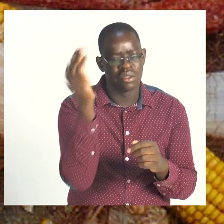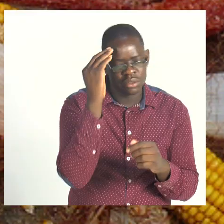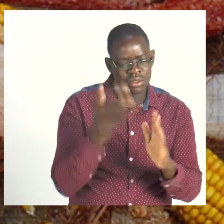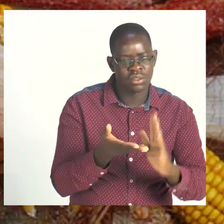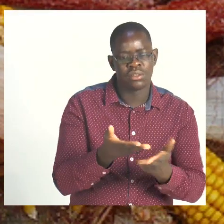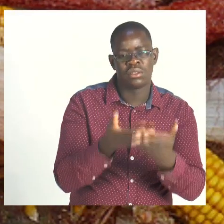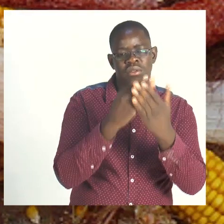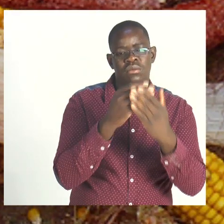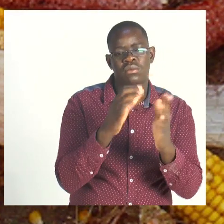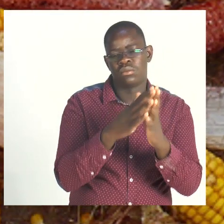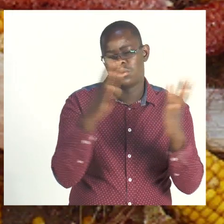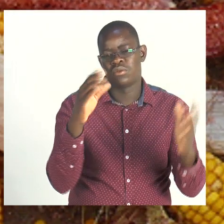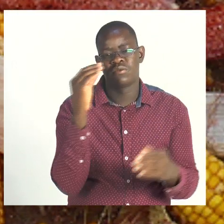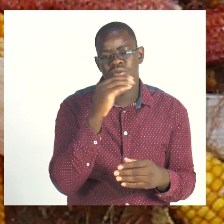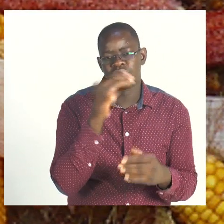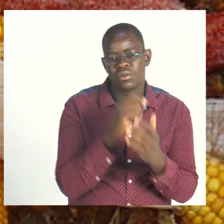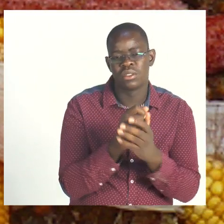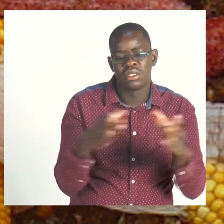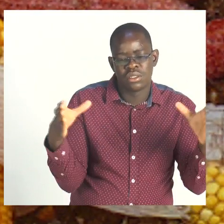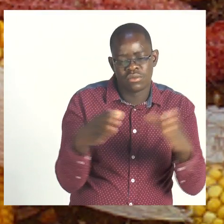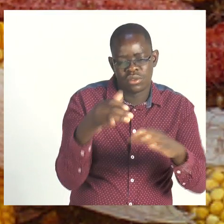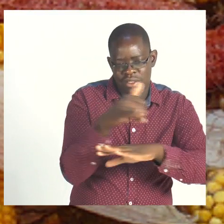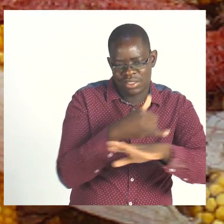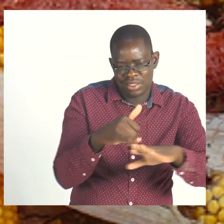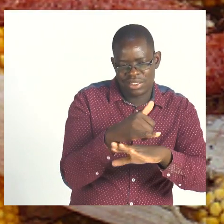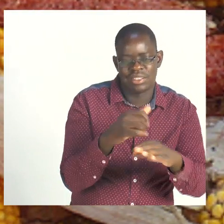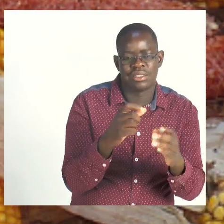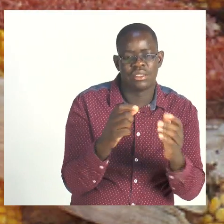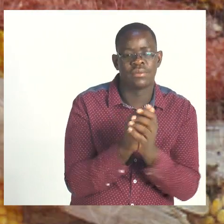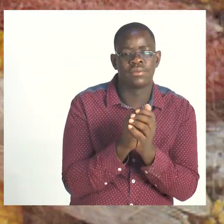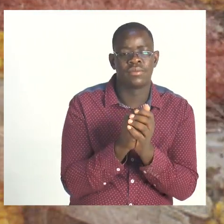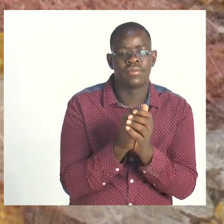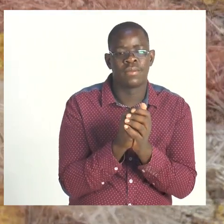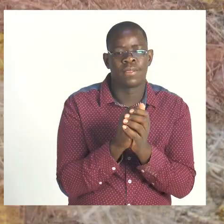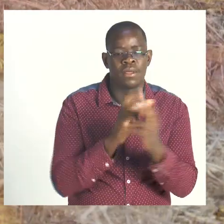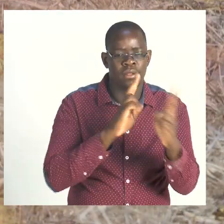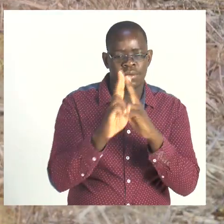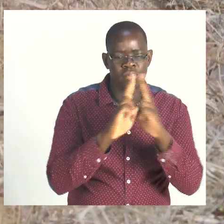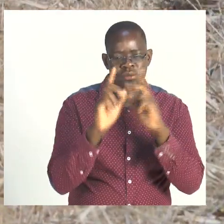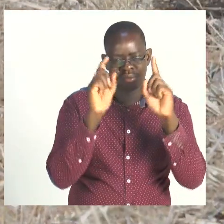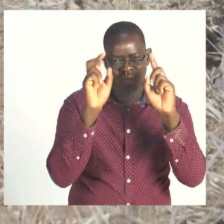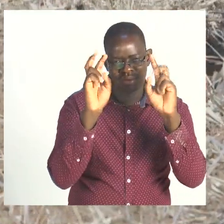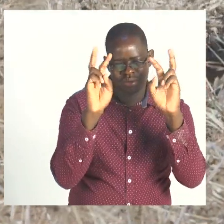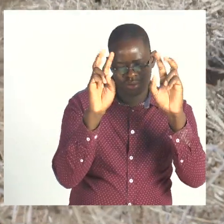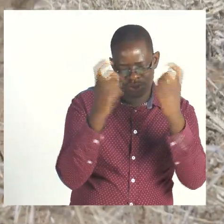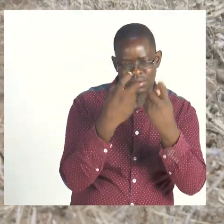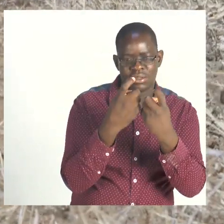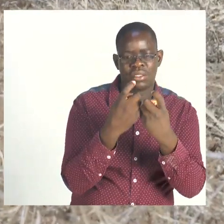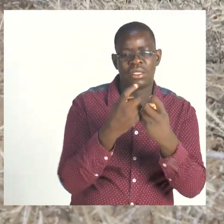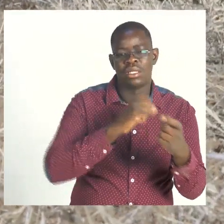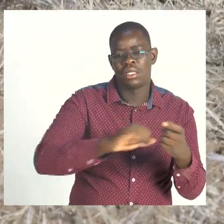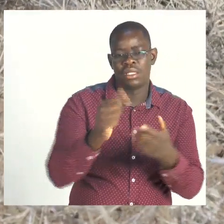to produce more food on even a small piece of land. The topic we are discussing is land